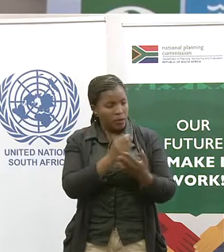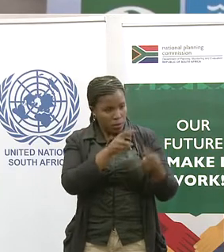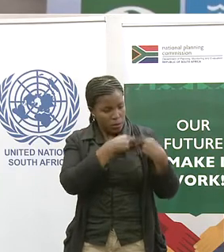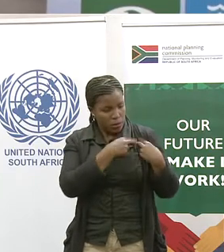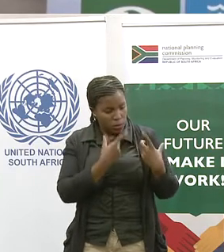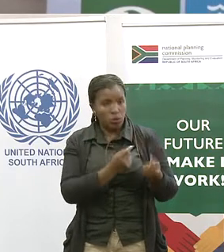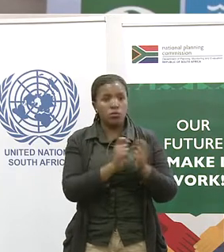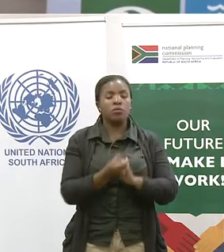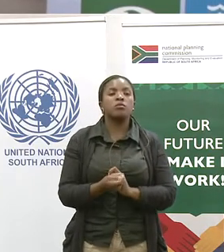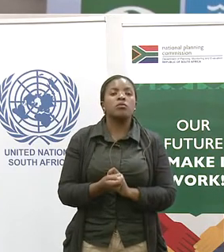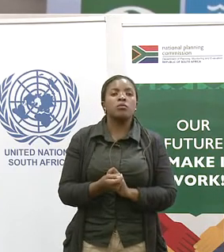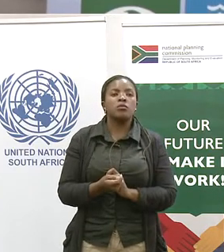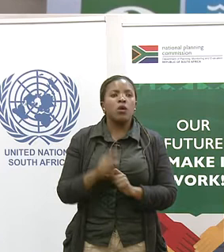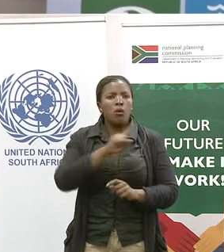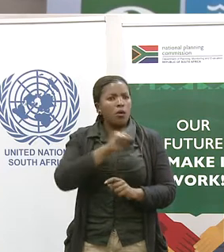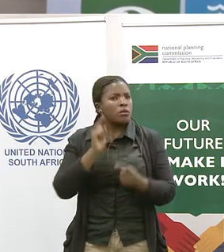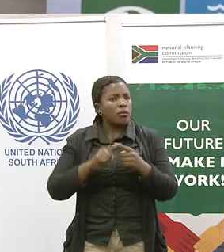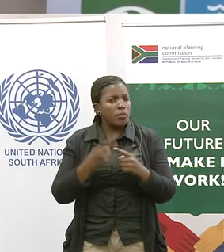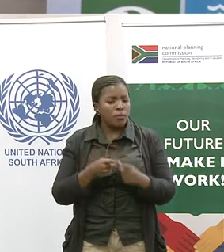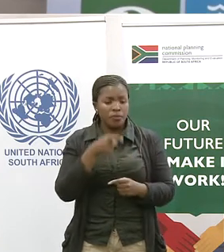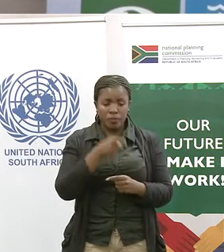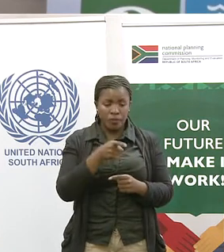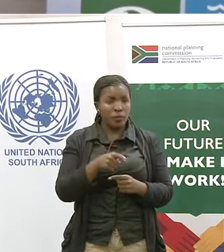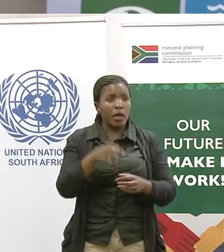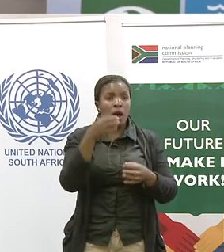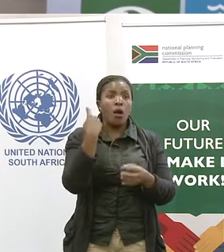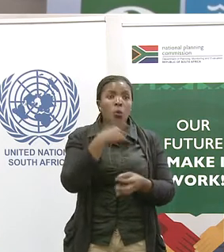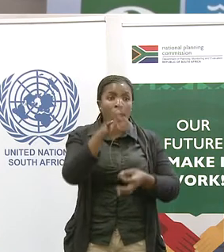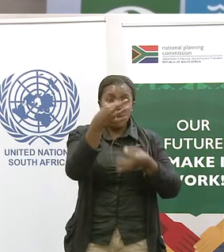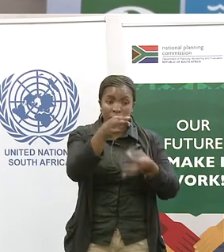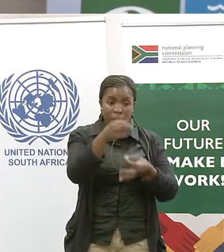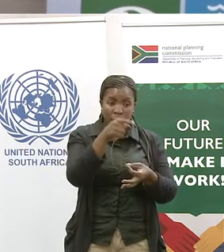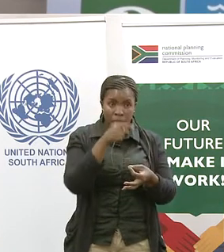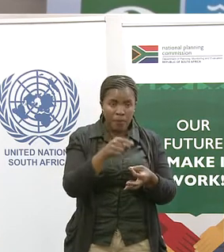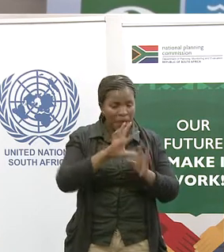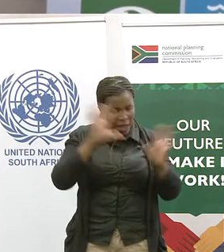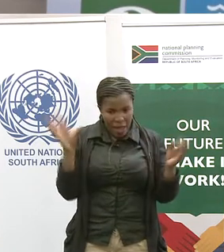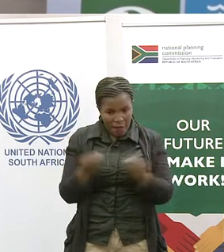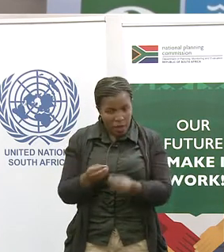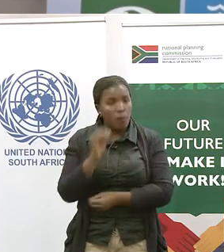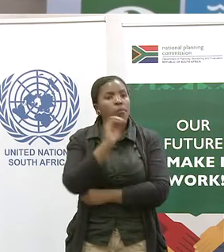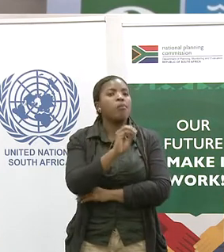everything is there in the white paper. If I'm in a situation whereby